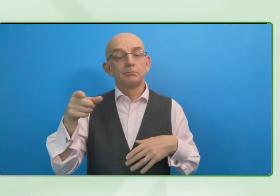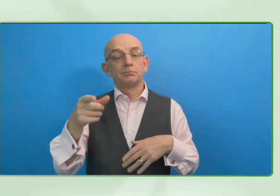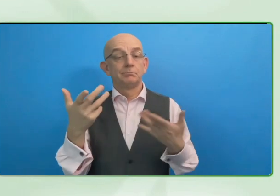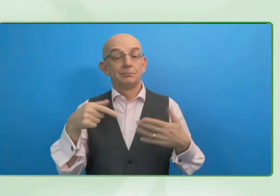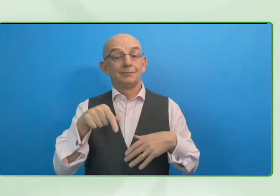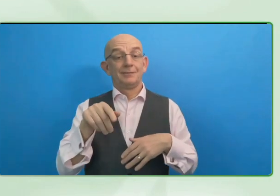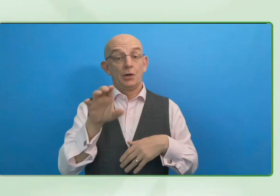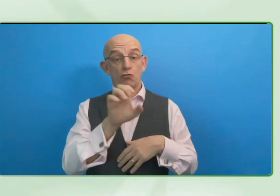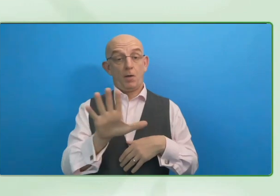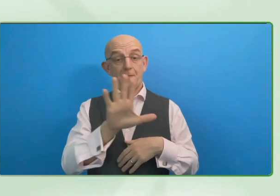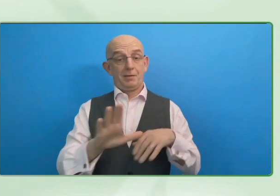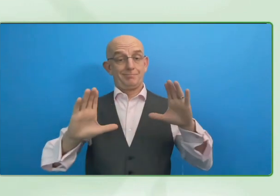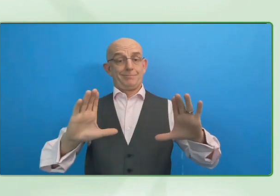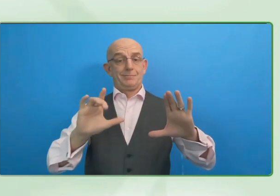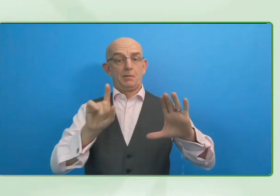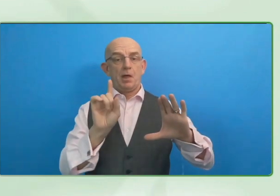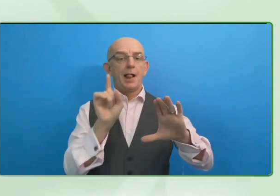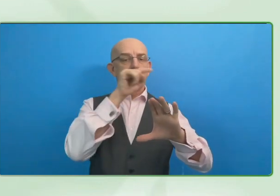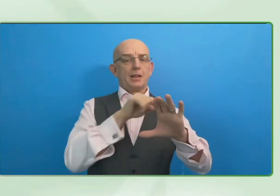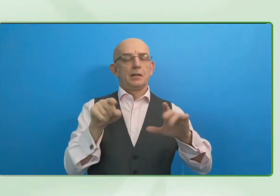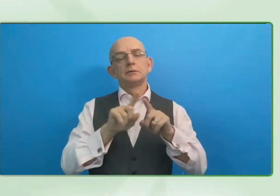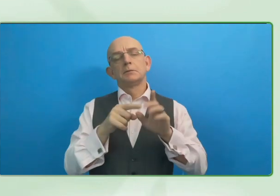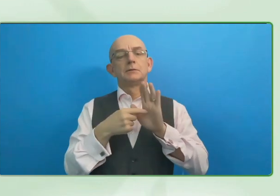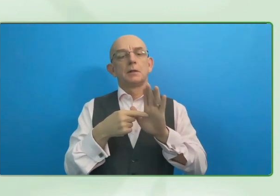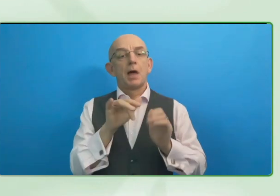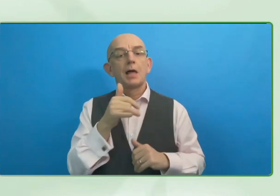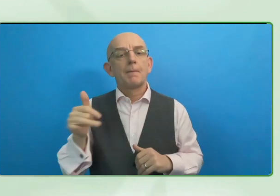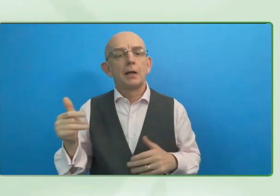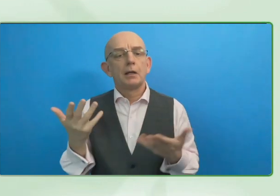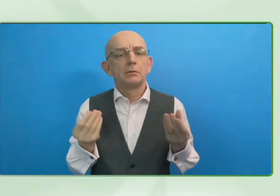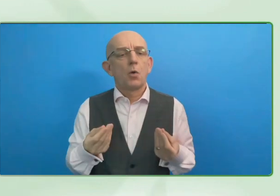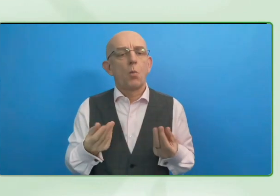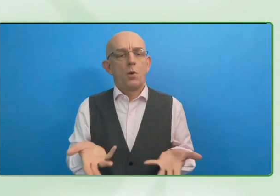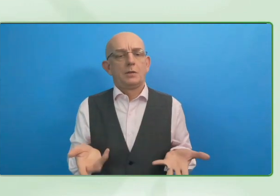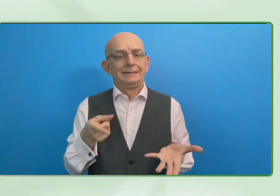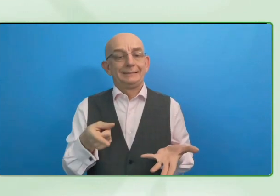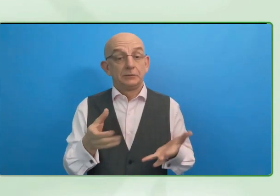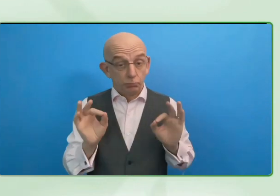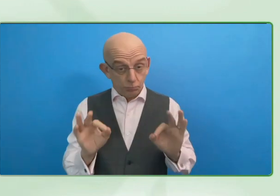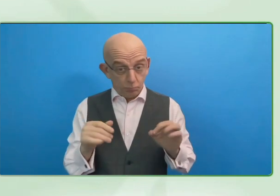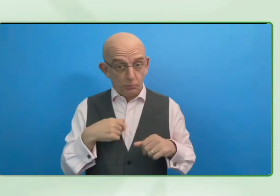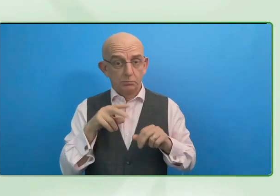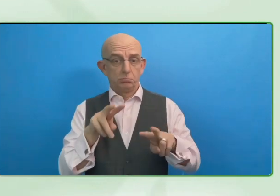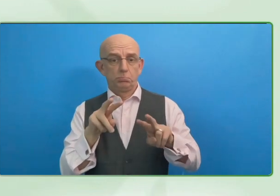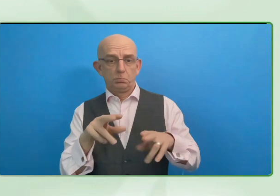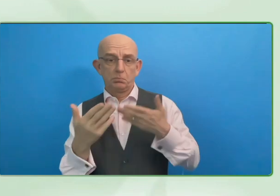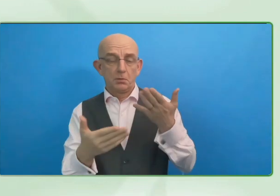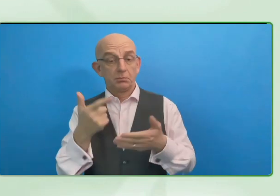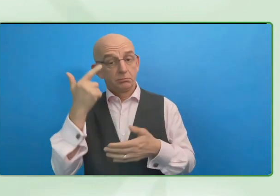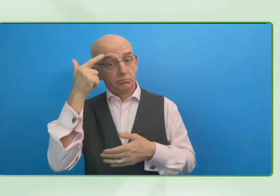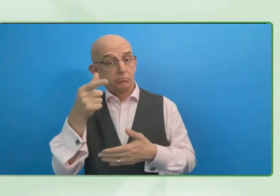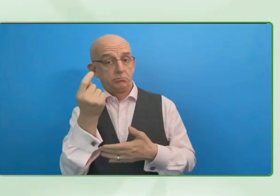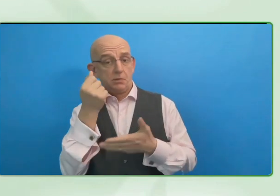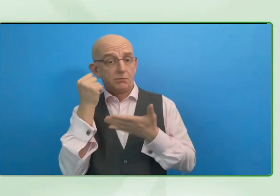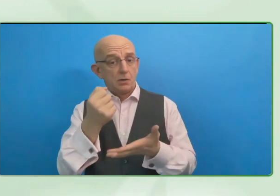interest? And also, is it about funding? Is it about like collaboration in the sense of access